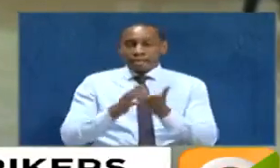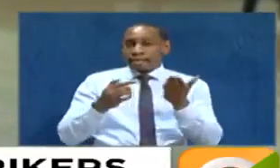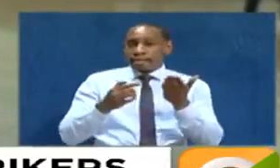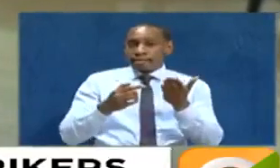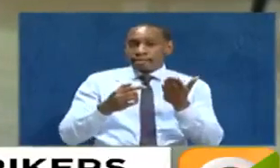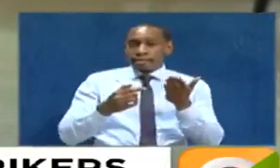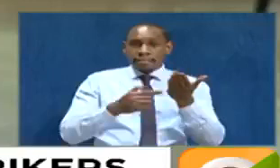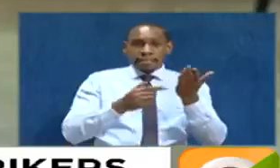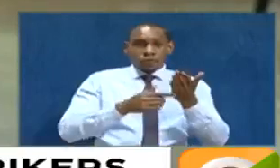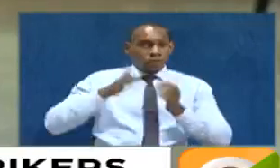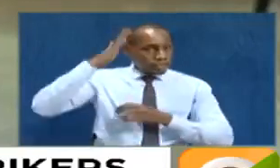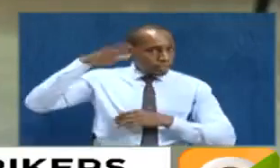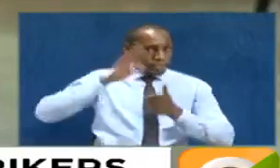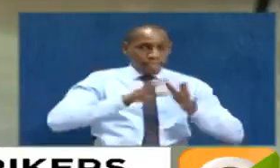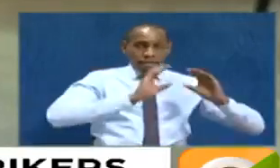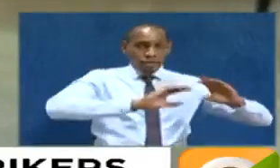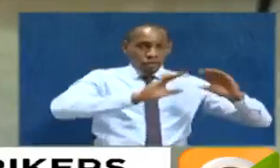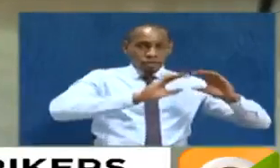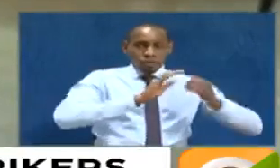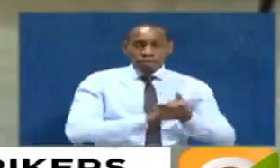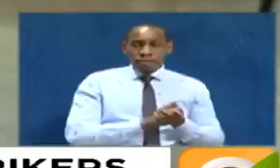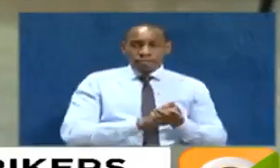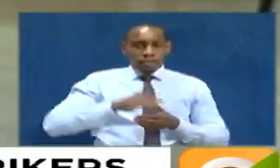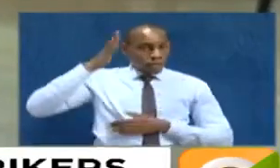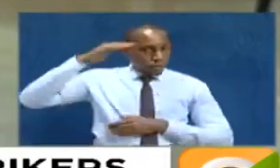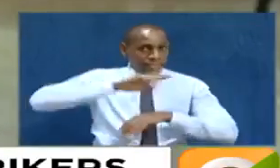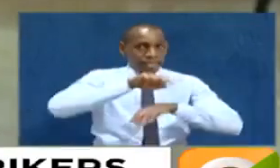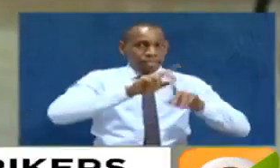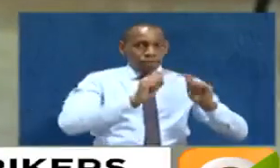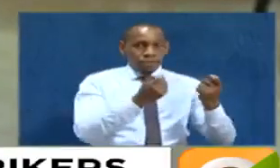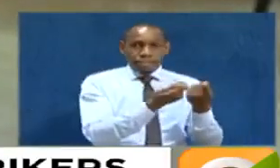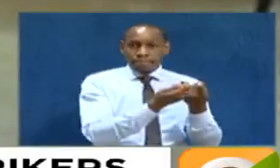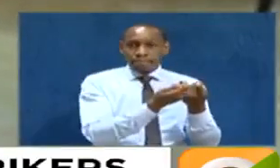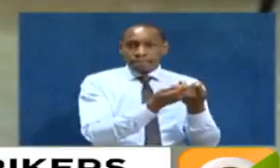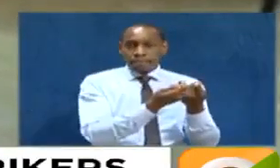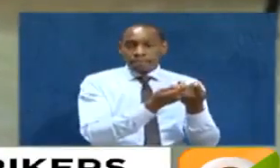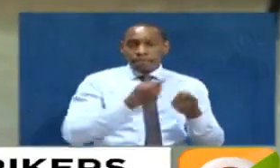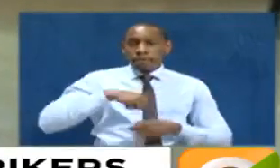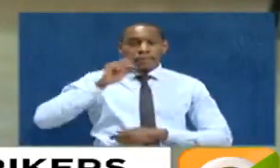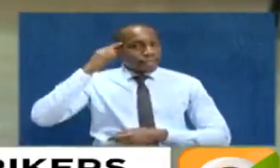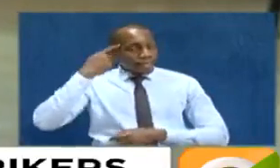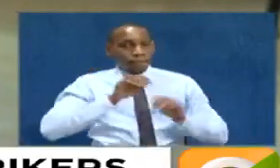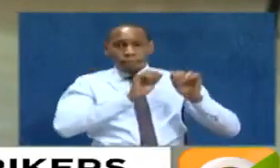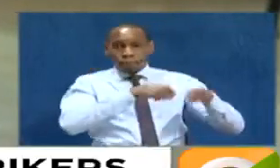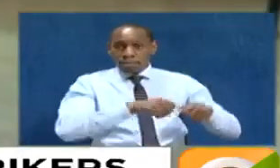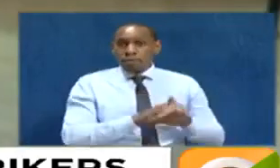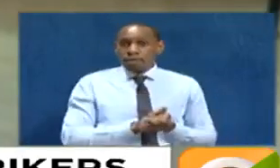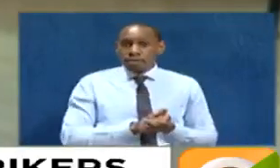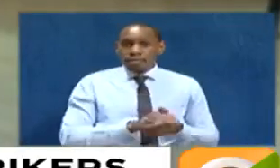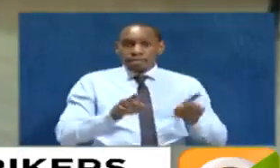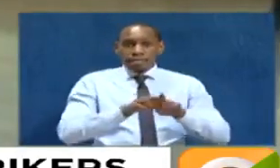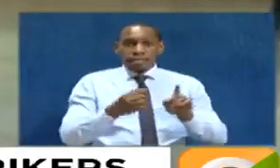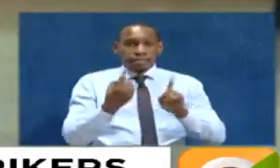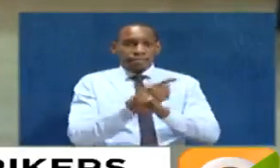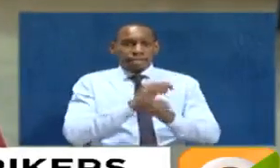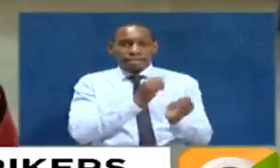knowledge of the Brazilian coaches on the Brazilian national team, we do think we can add with a